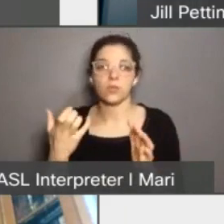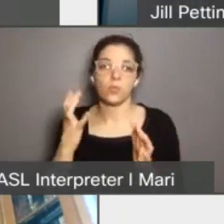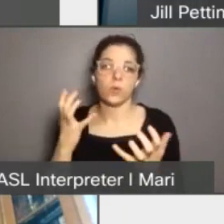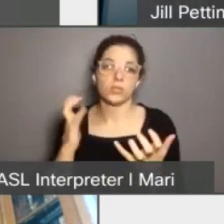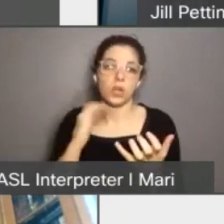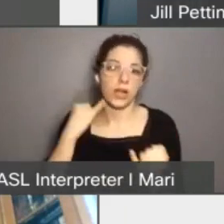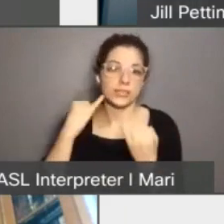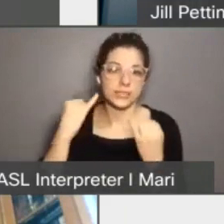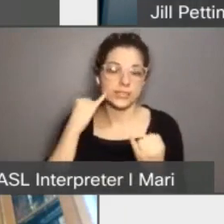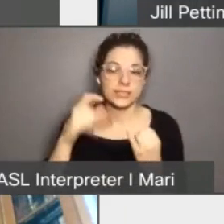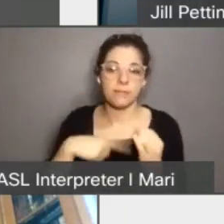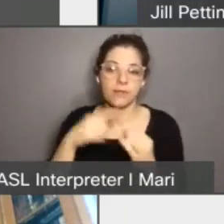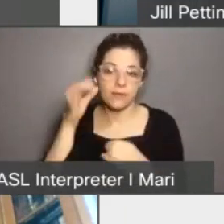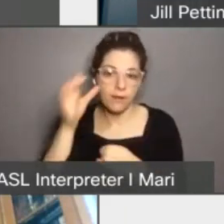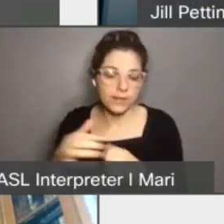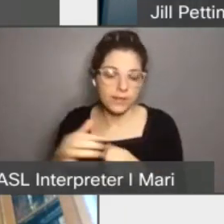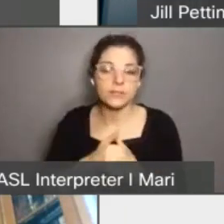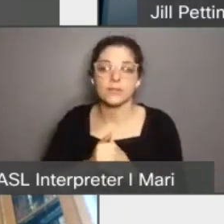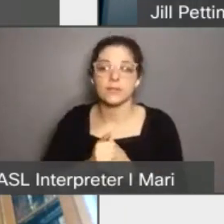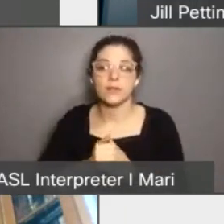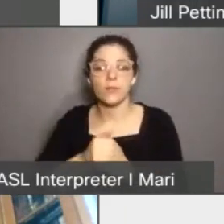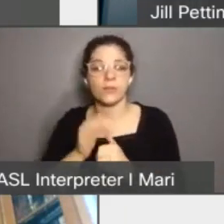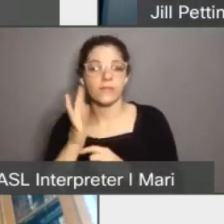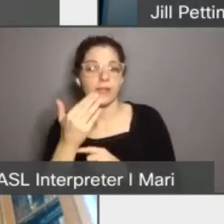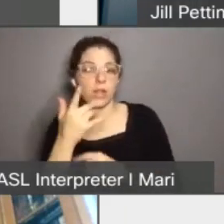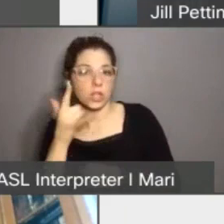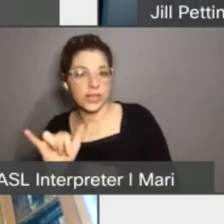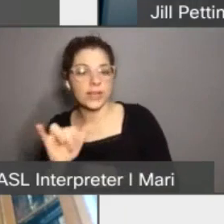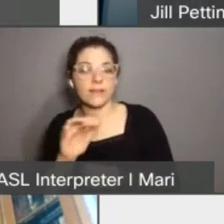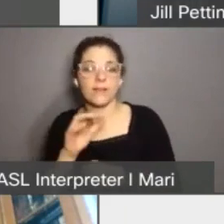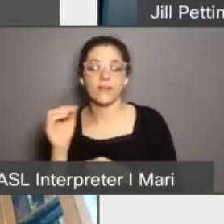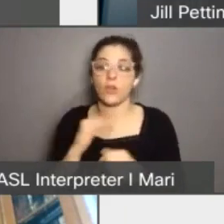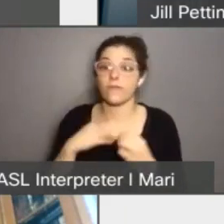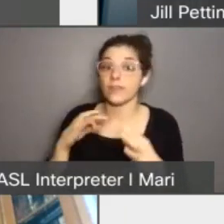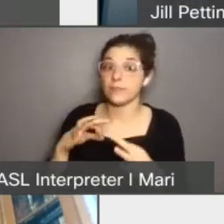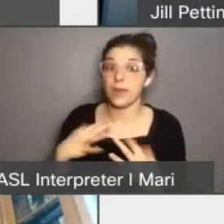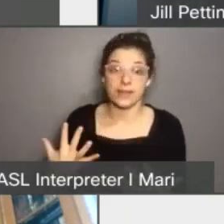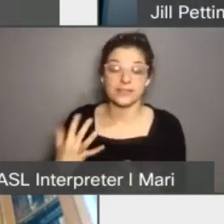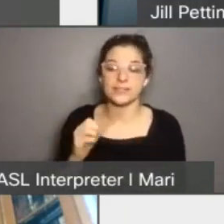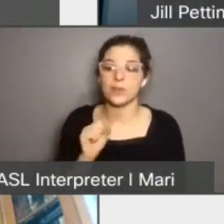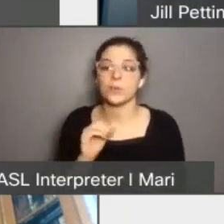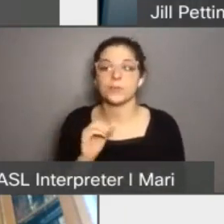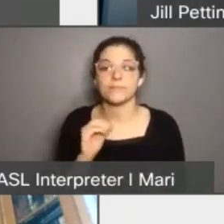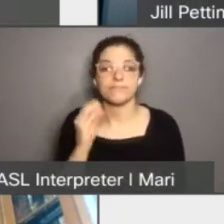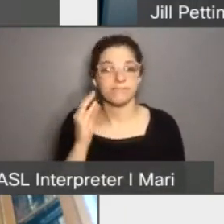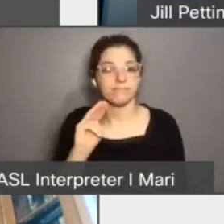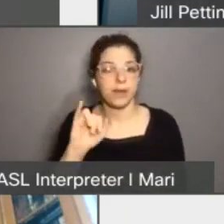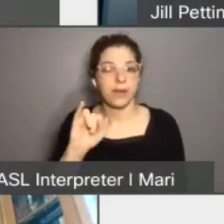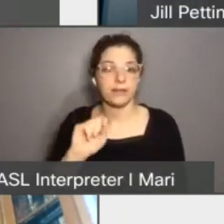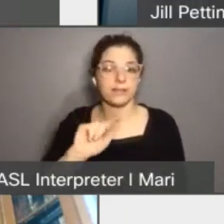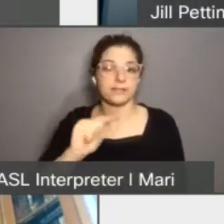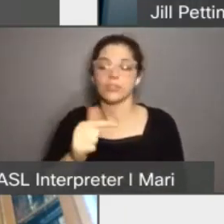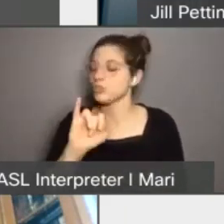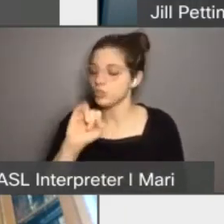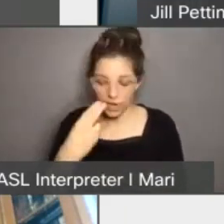on the concept generally, what the flag might look like, and get our feedback. So Mike, turn it over to you. Or